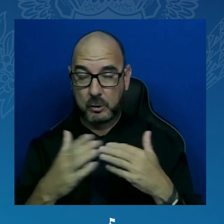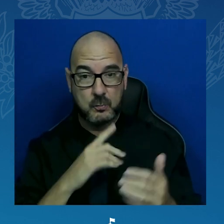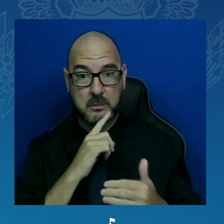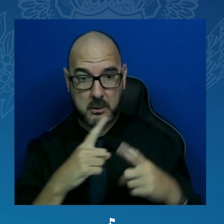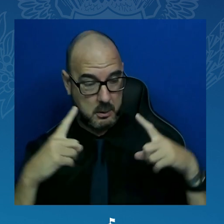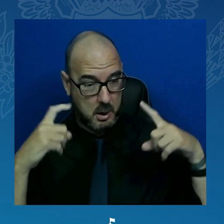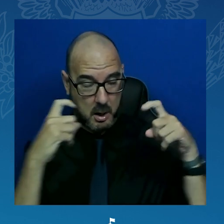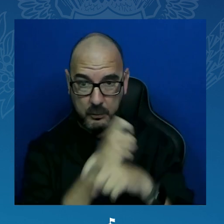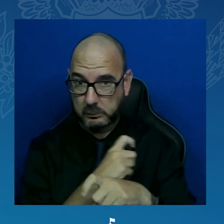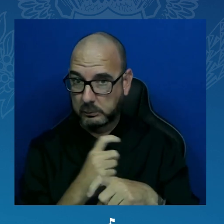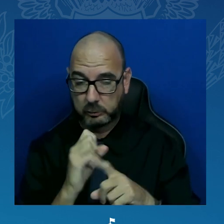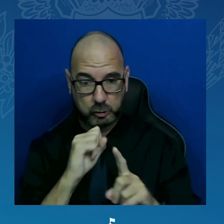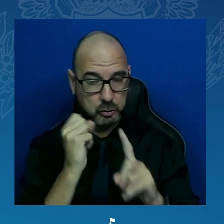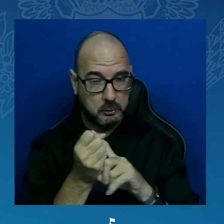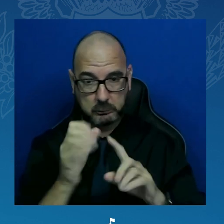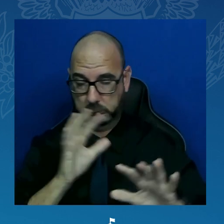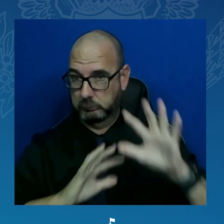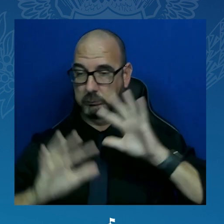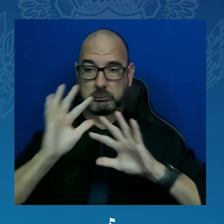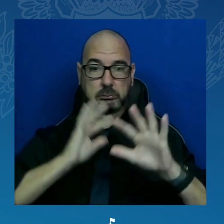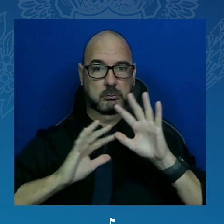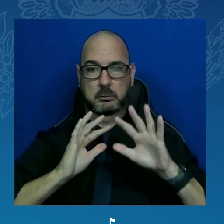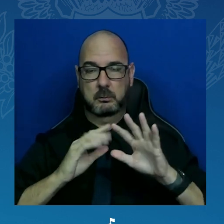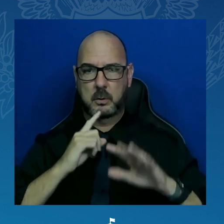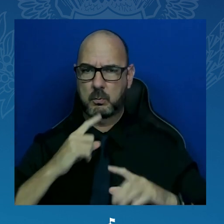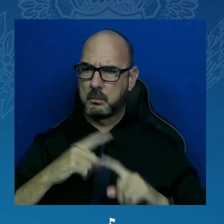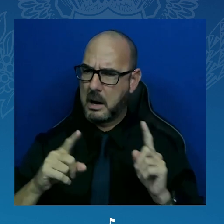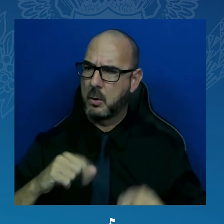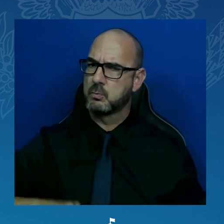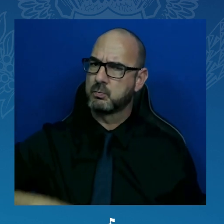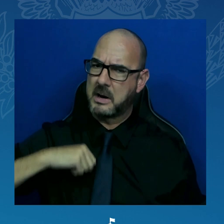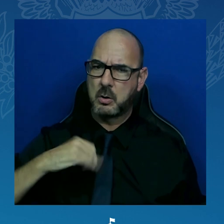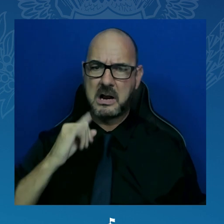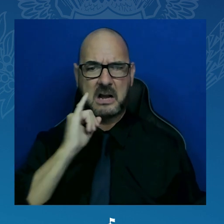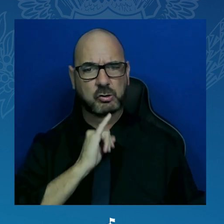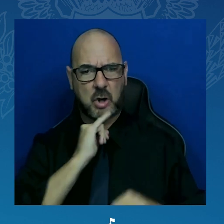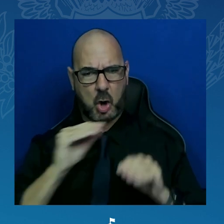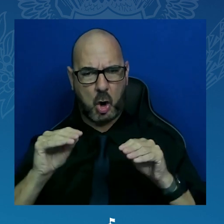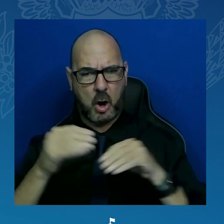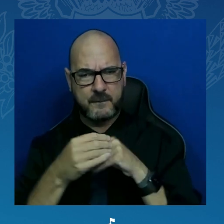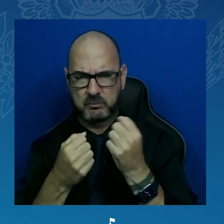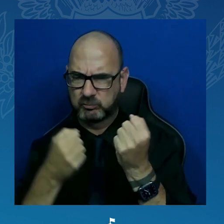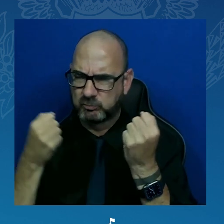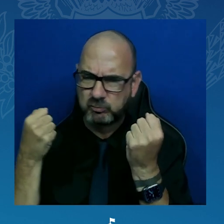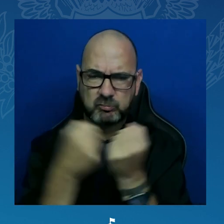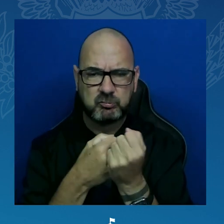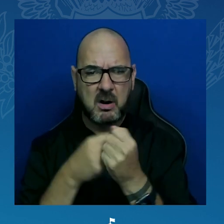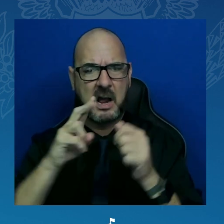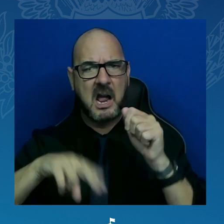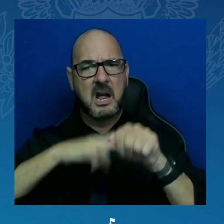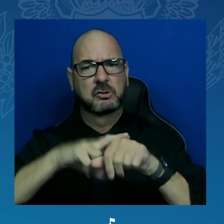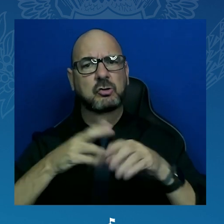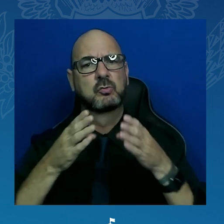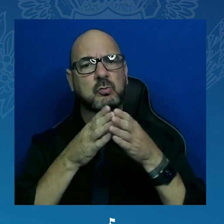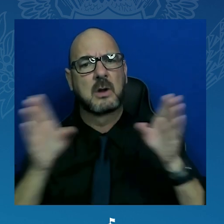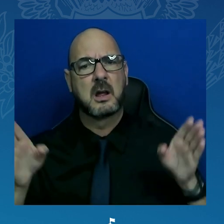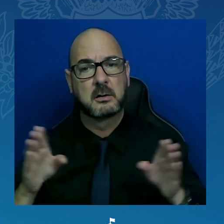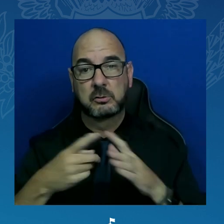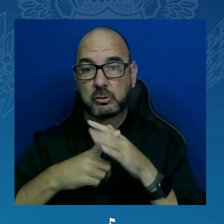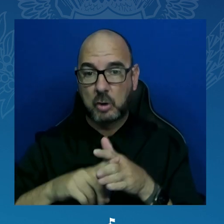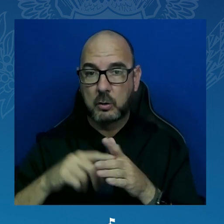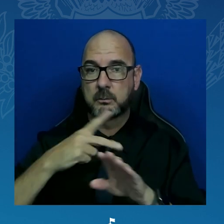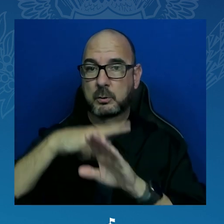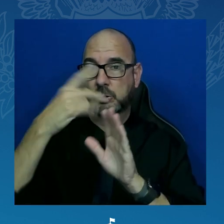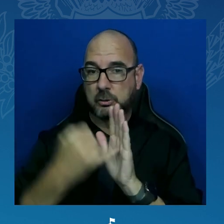I'm very proud that in Israel, my office is behind this nationwide initiative, which is called the Climate